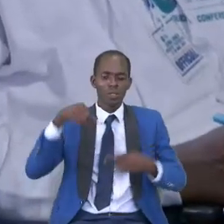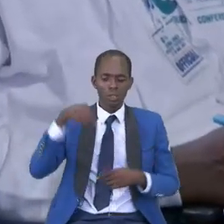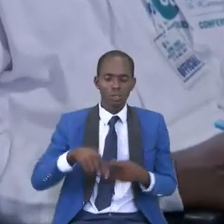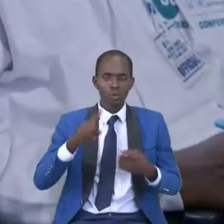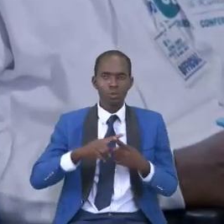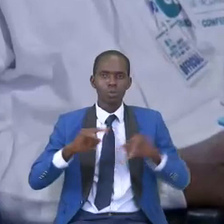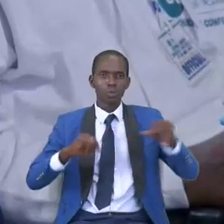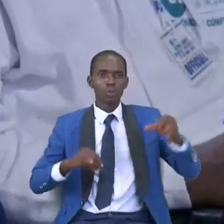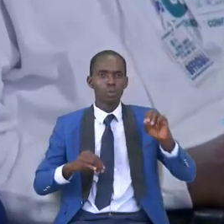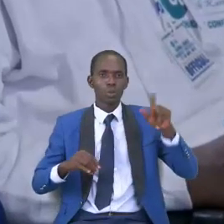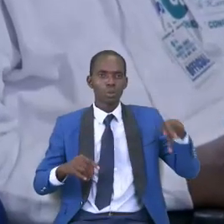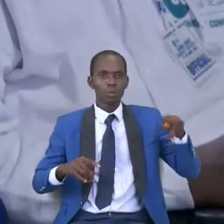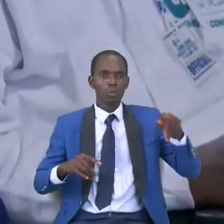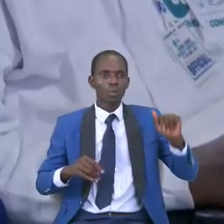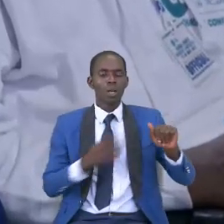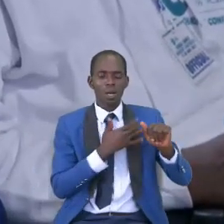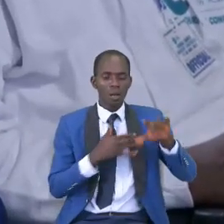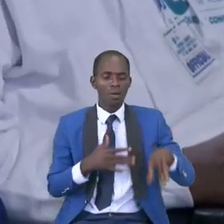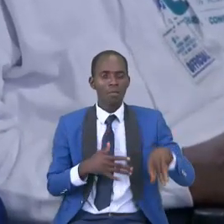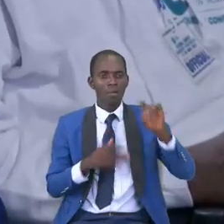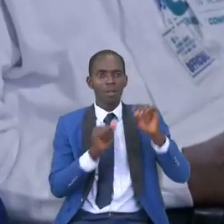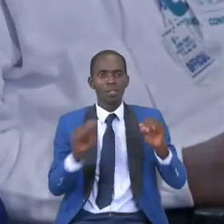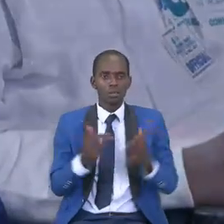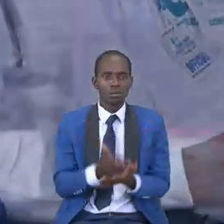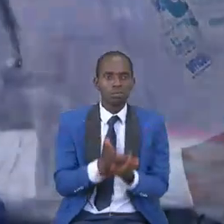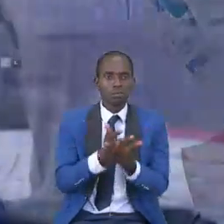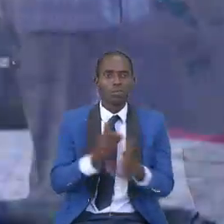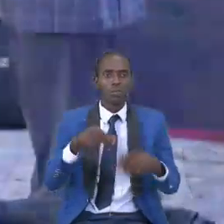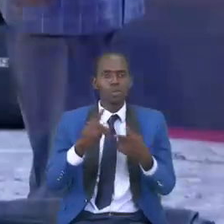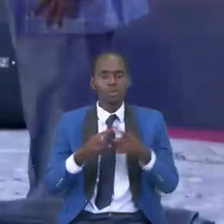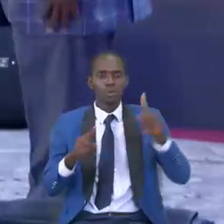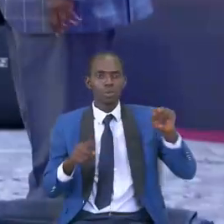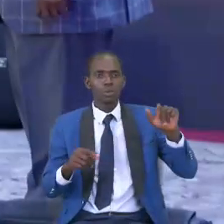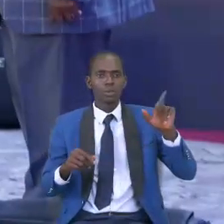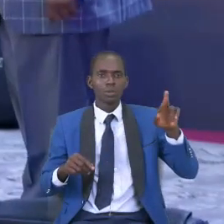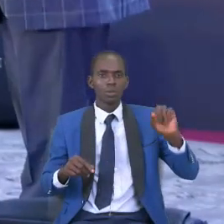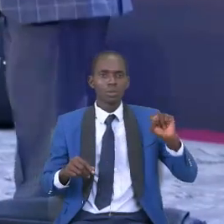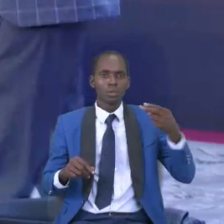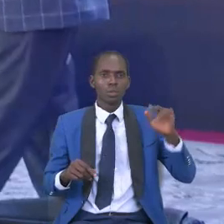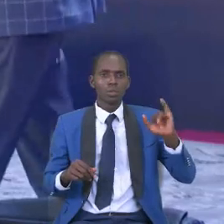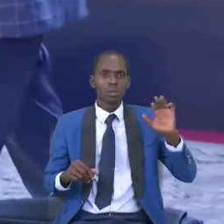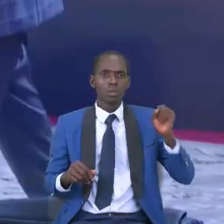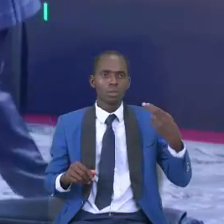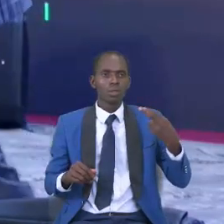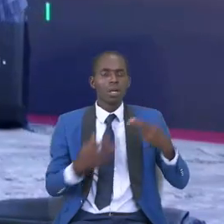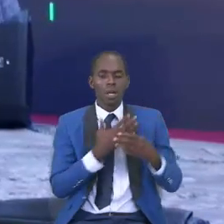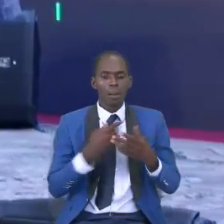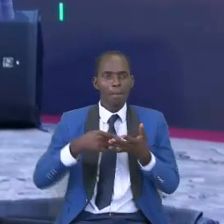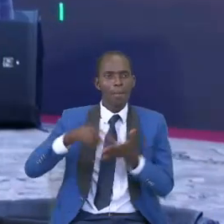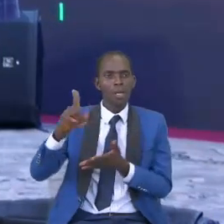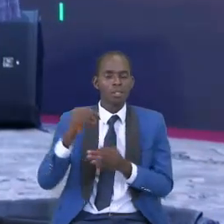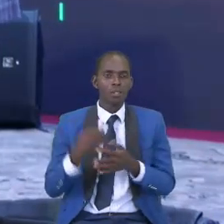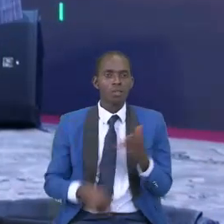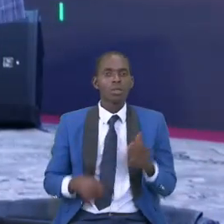and he found a ship going to Tarshish. So he paid the fare thereof,